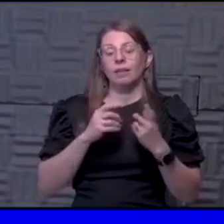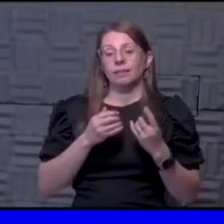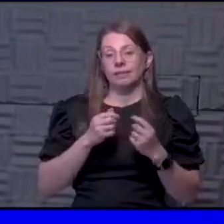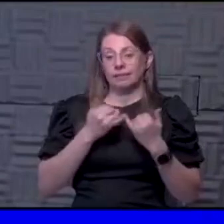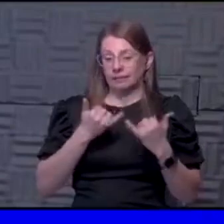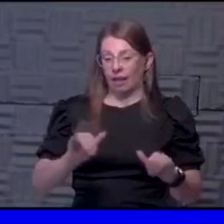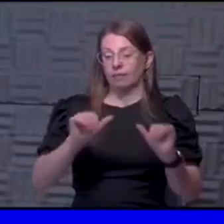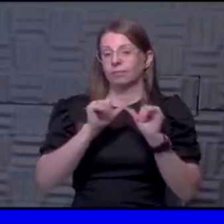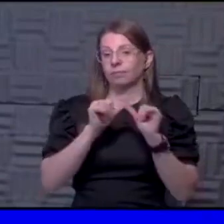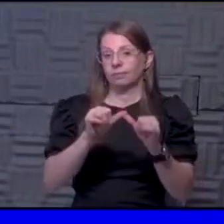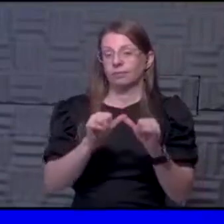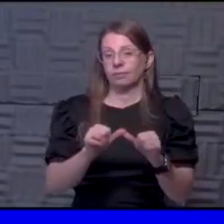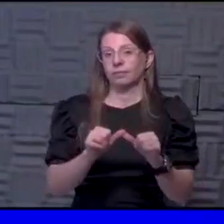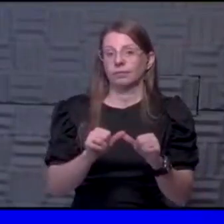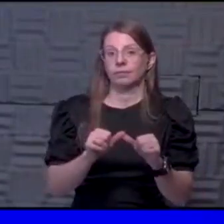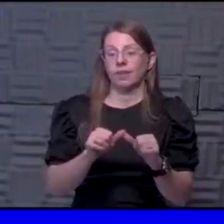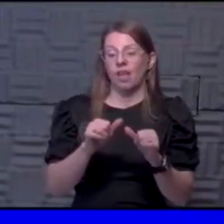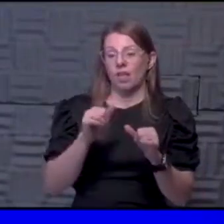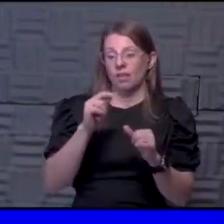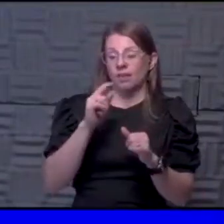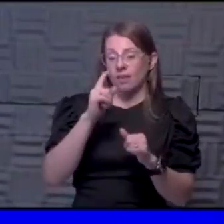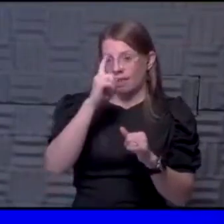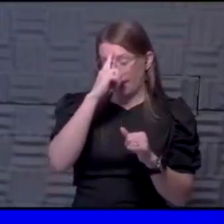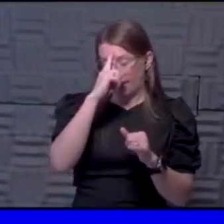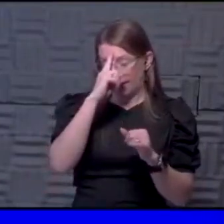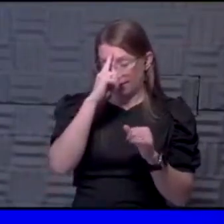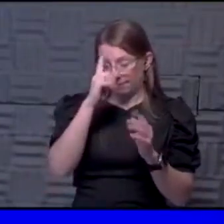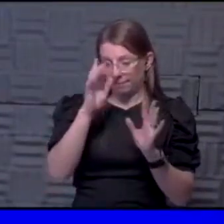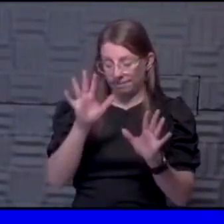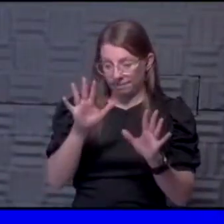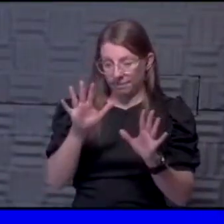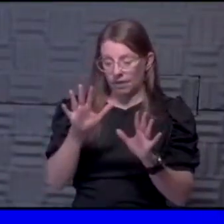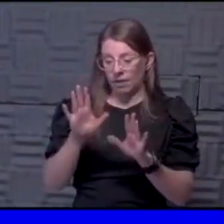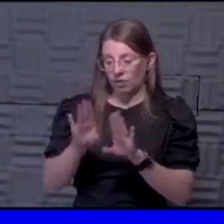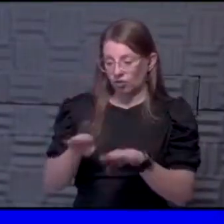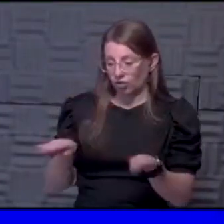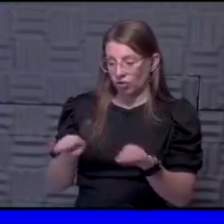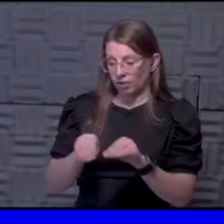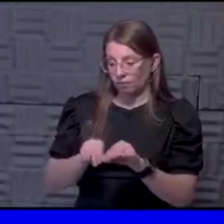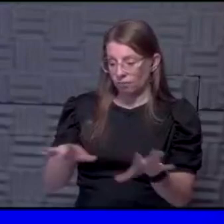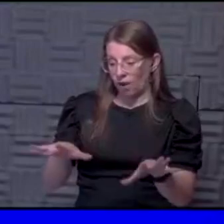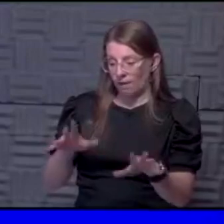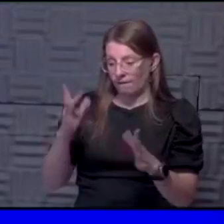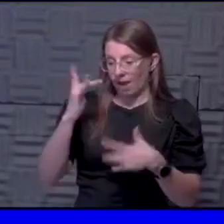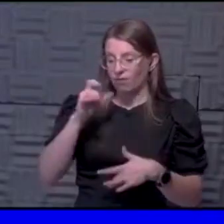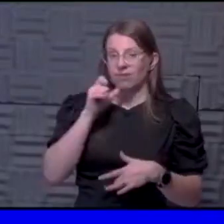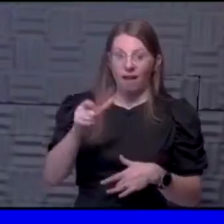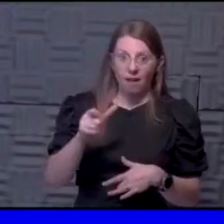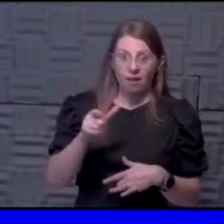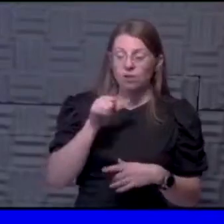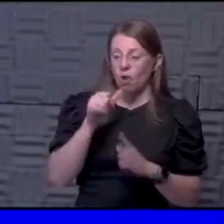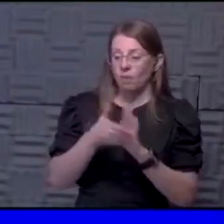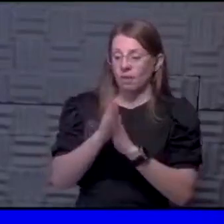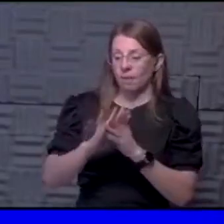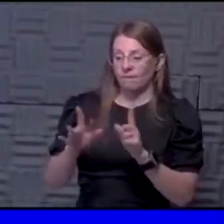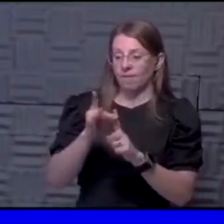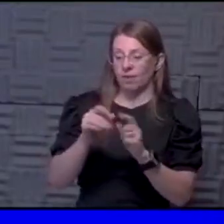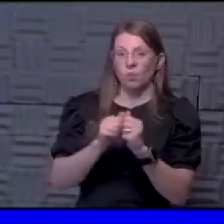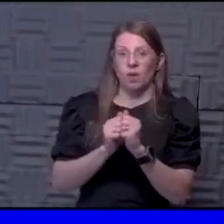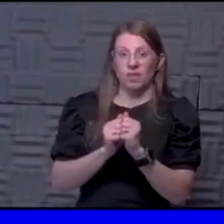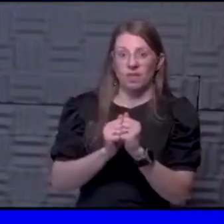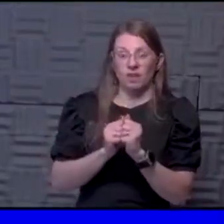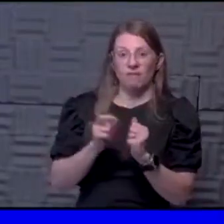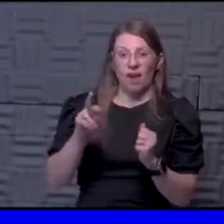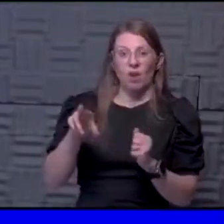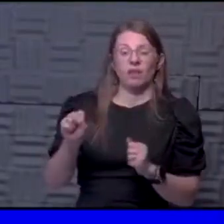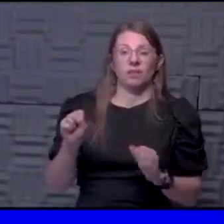to be this line of thought, which I think is incorrect, saying children don't spread the virus or they don't get infected with the virus. There are a lot of